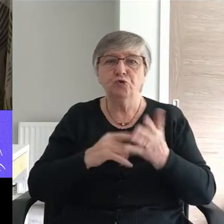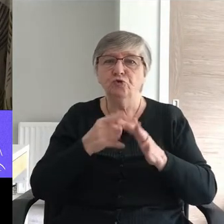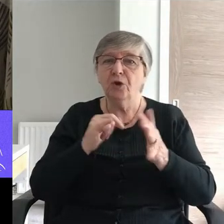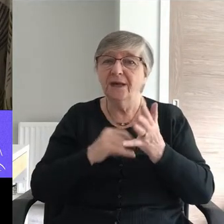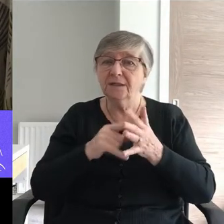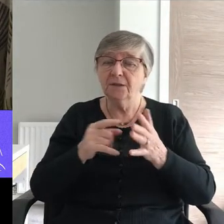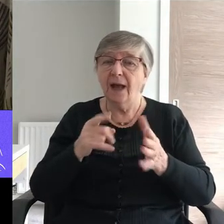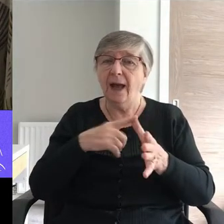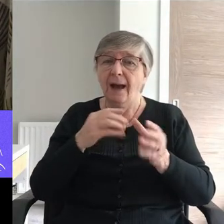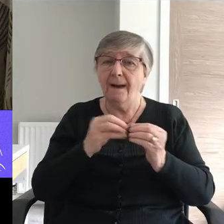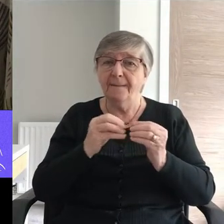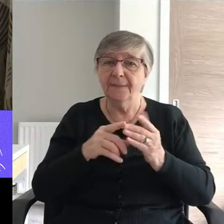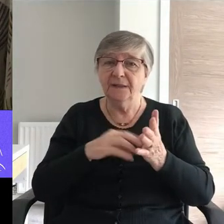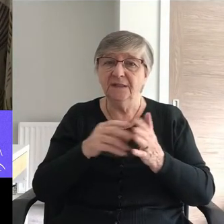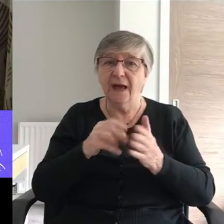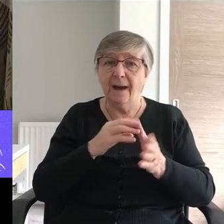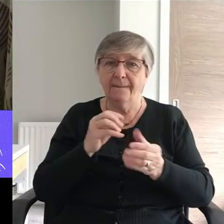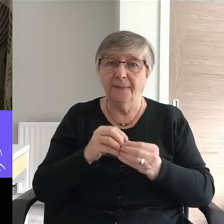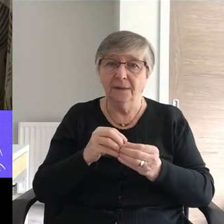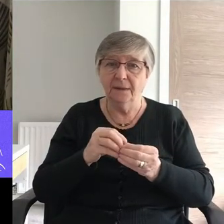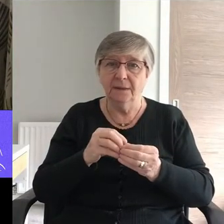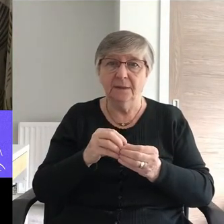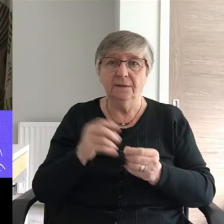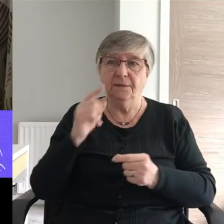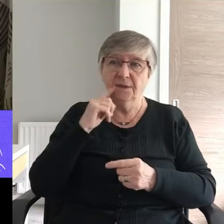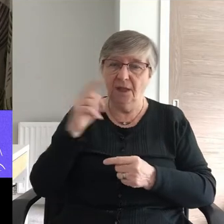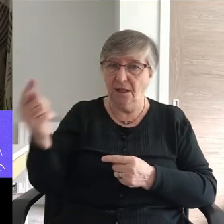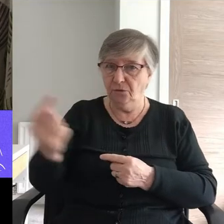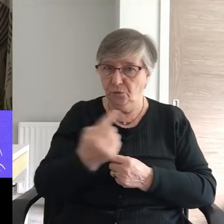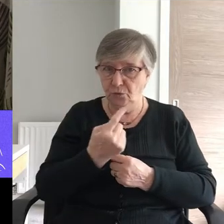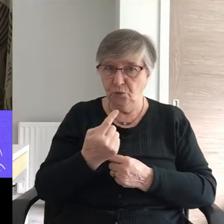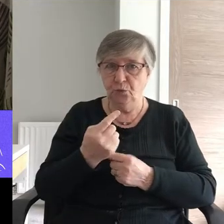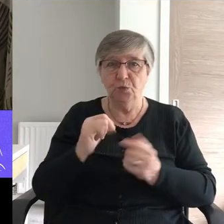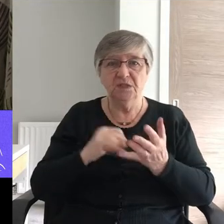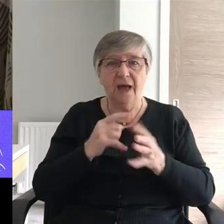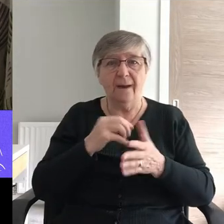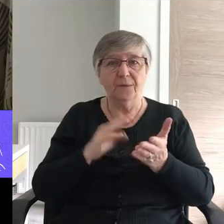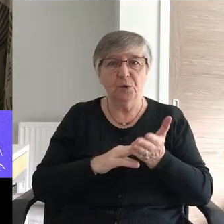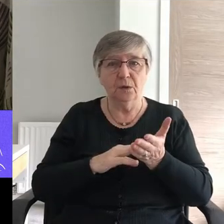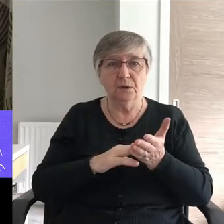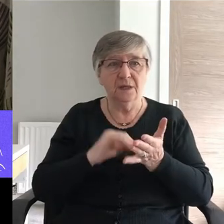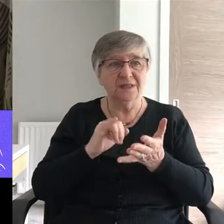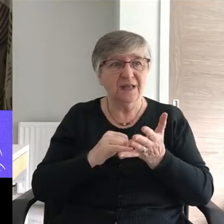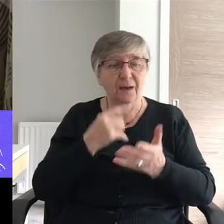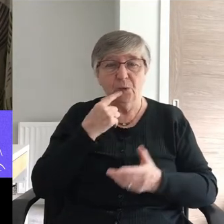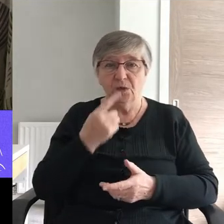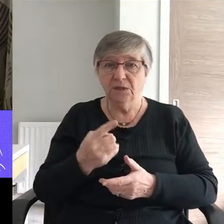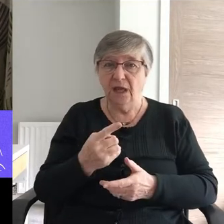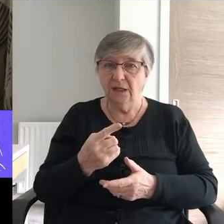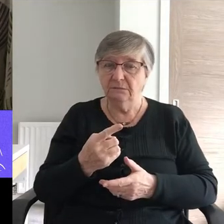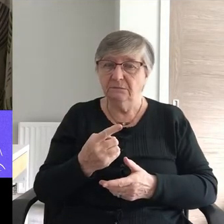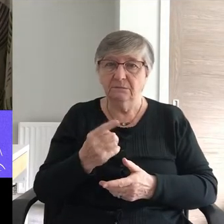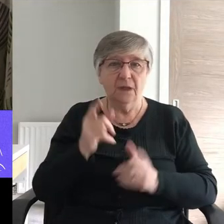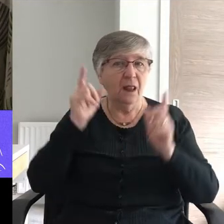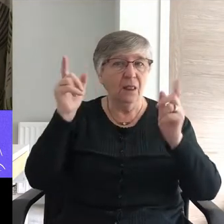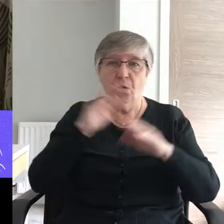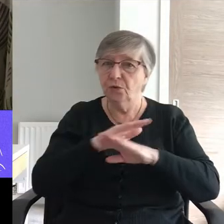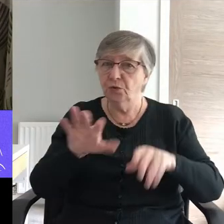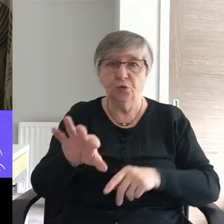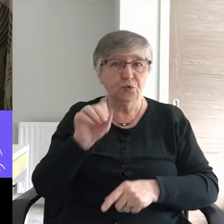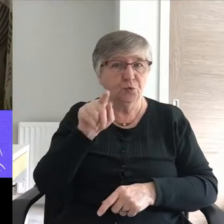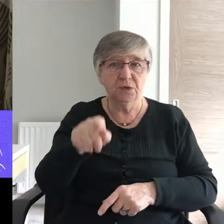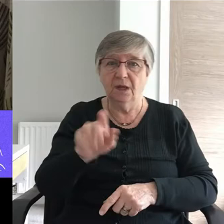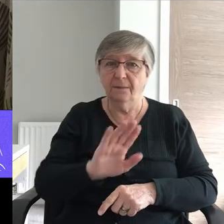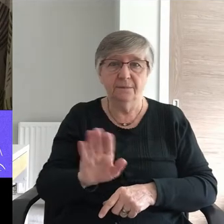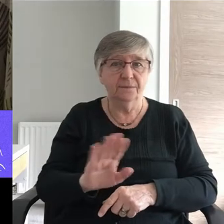Then Jesse called Abinadab and had him pass in front of Samuel. But Samuel said, "The Lord has not chosen